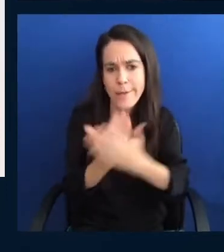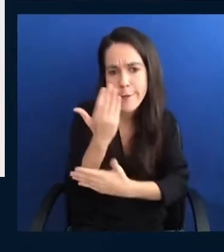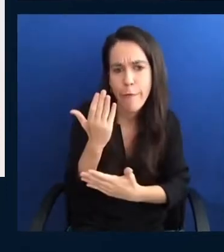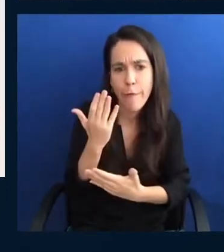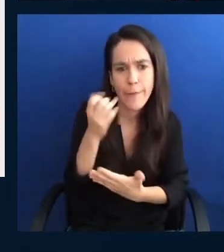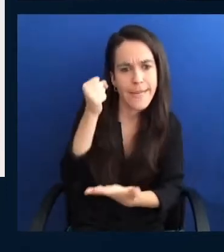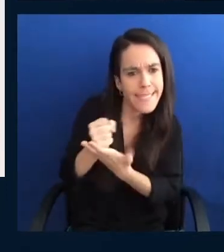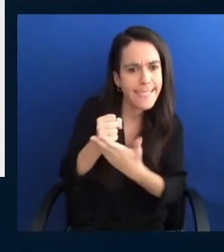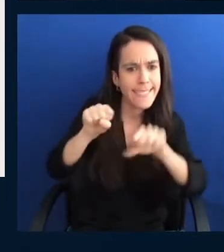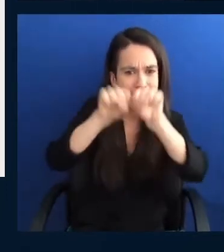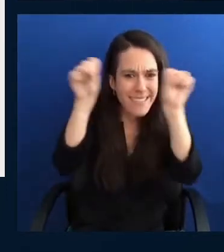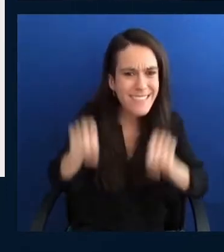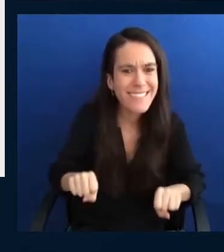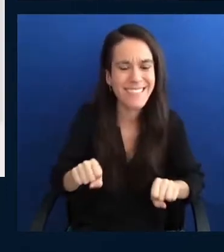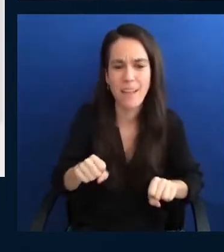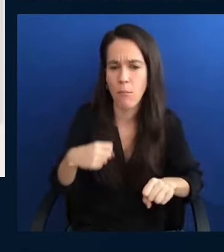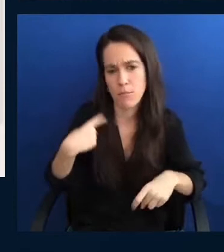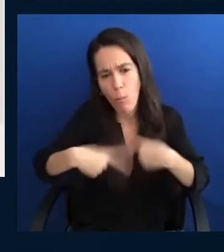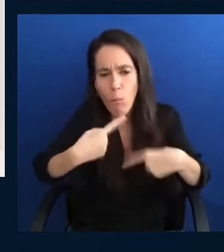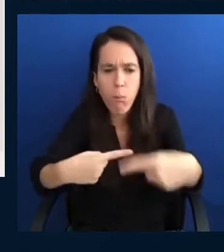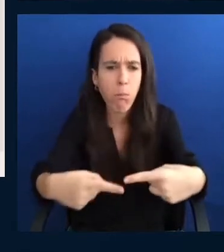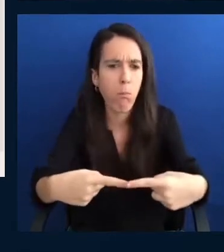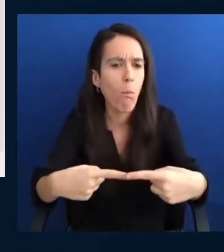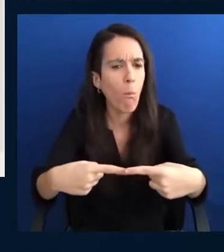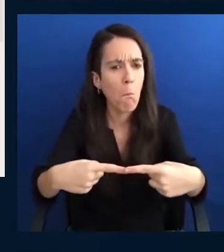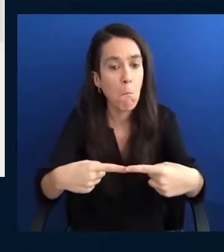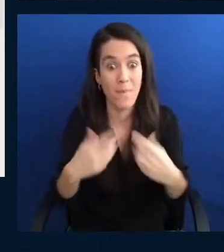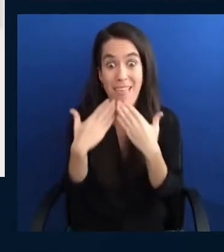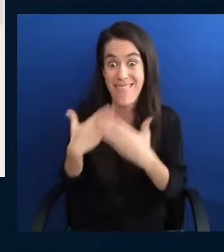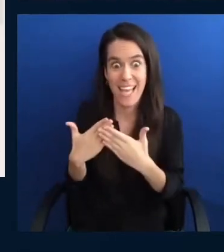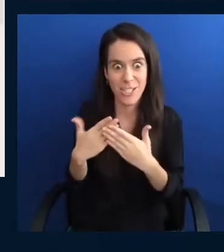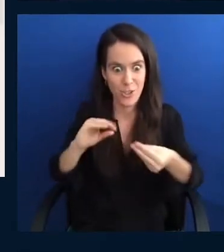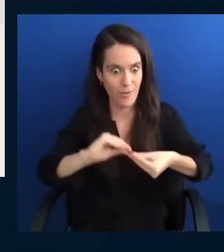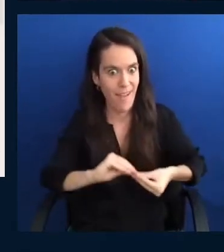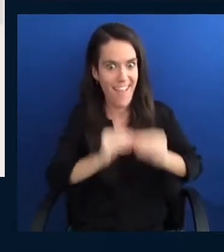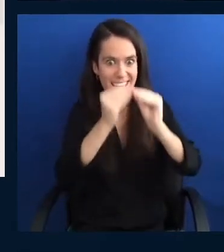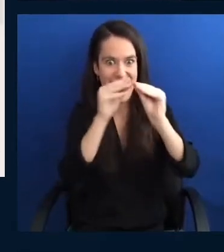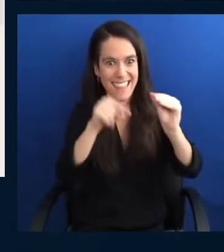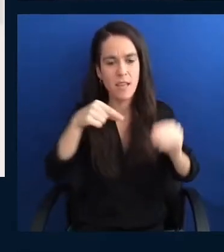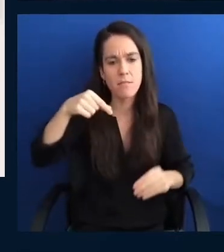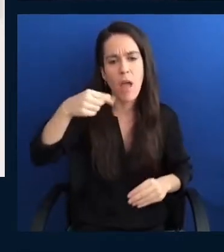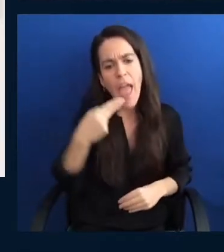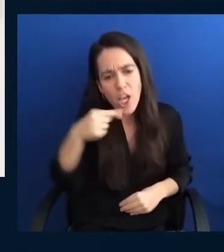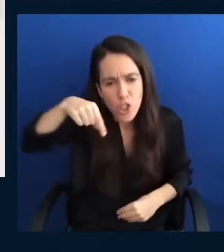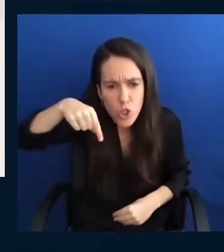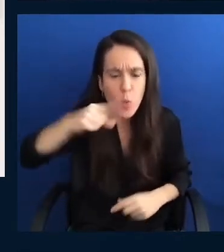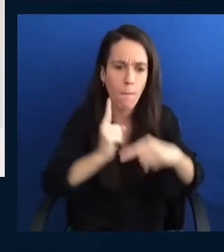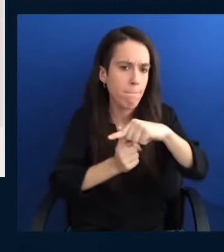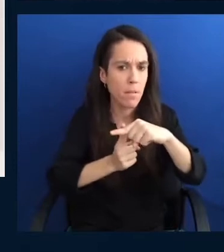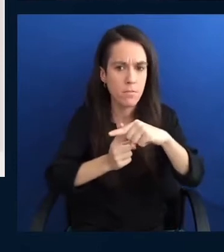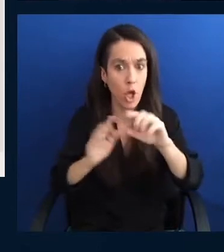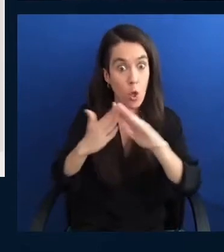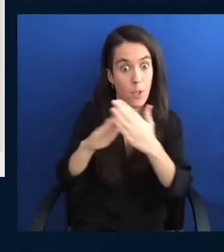system. And so much hard work has gone into that. And thanks to everybody at HQ and in the community that worked on